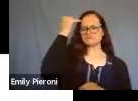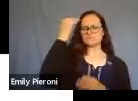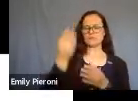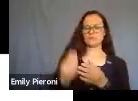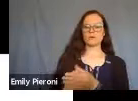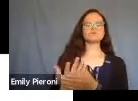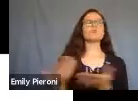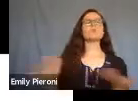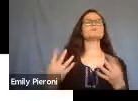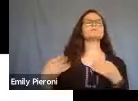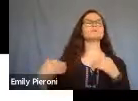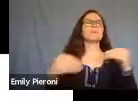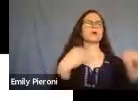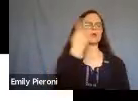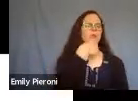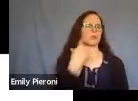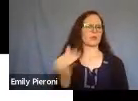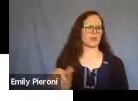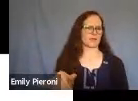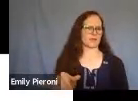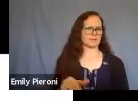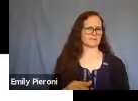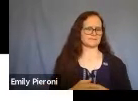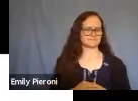the economic impact.